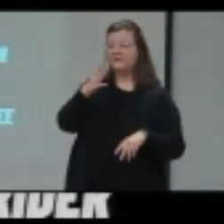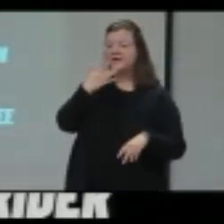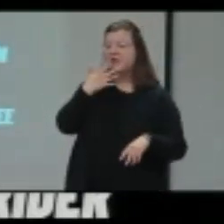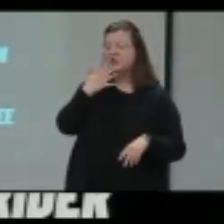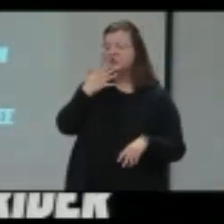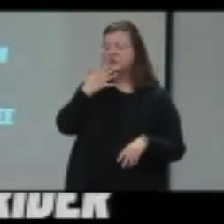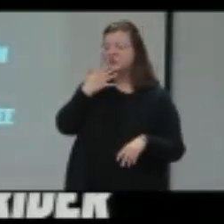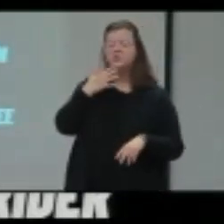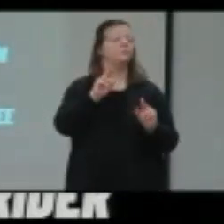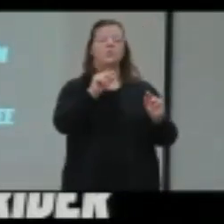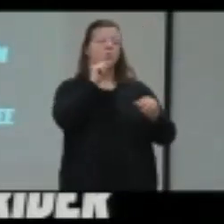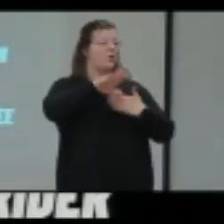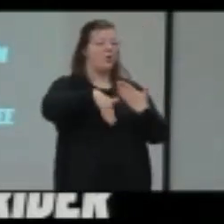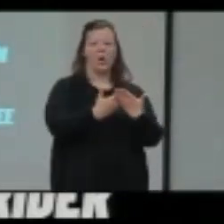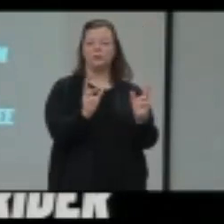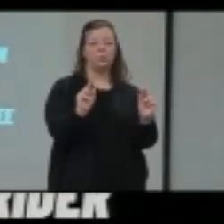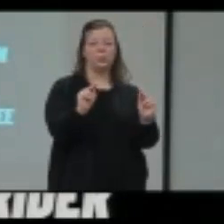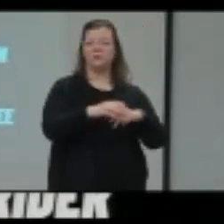Not all.